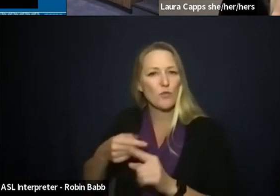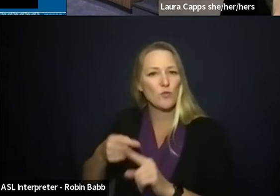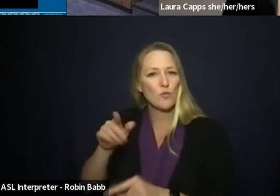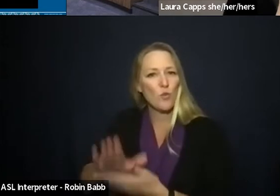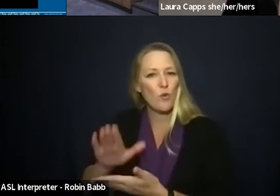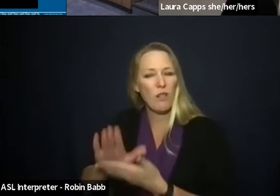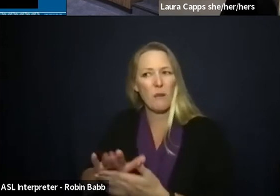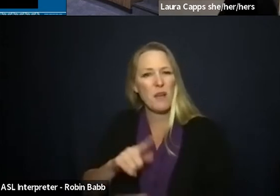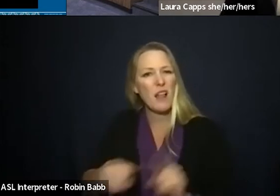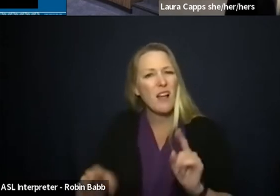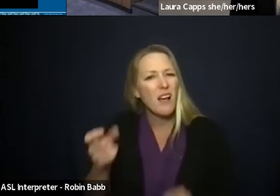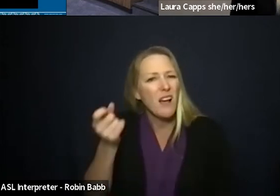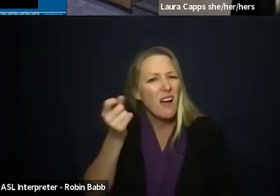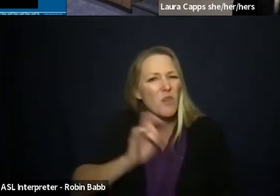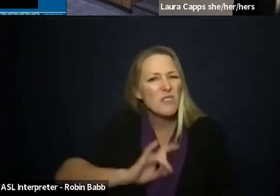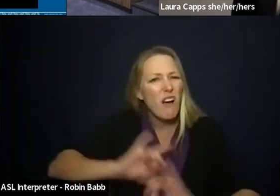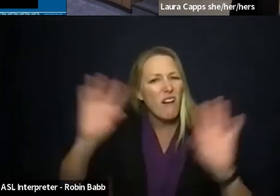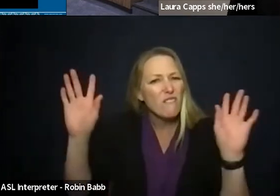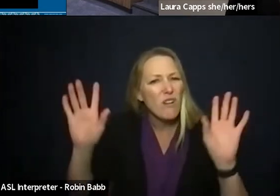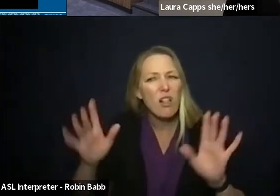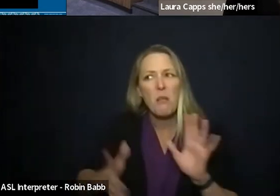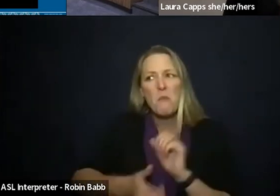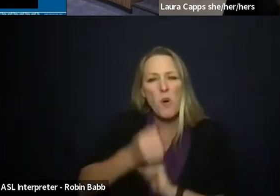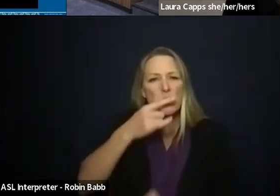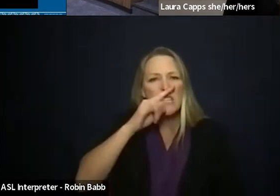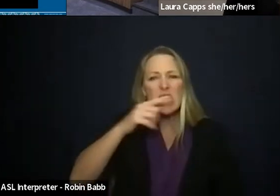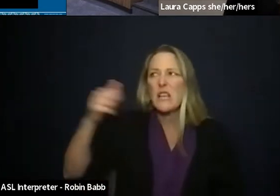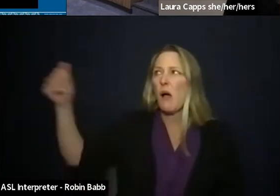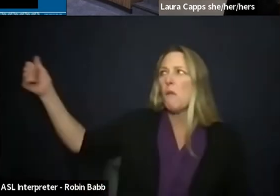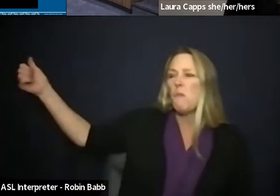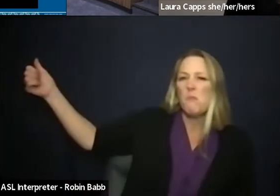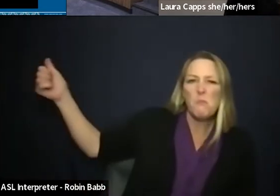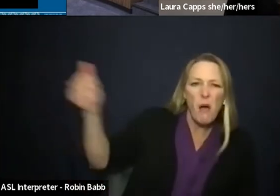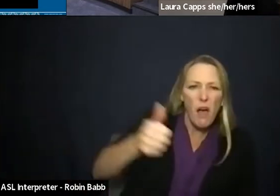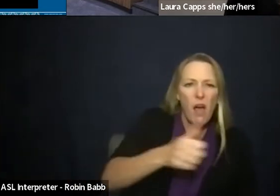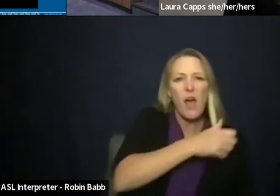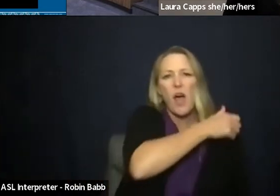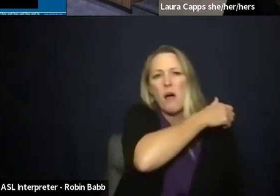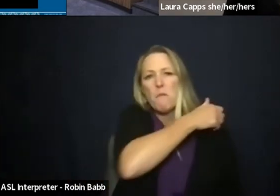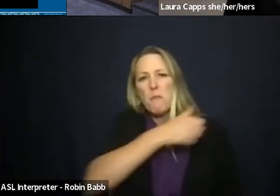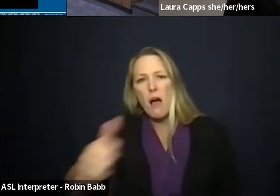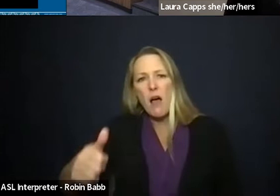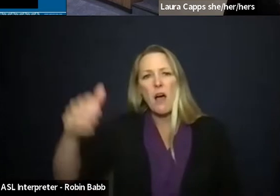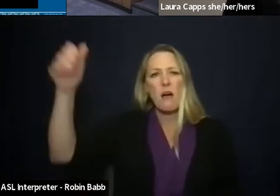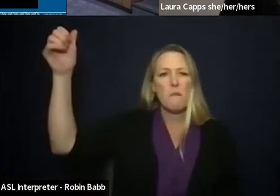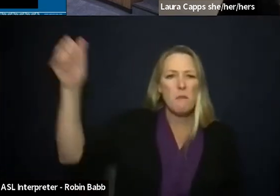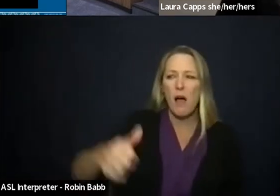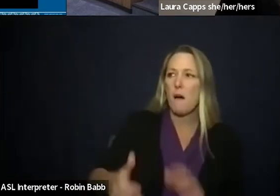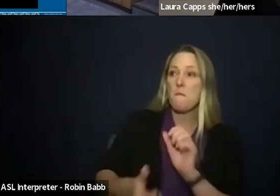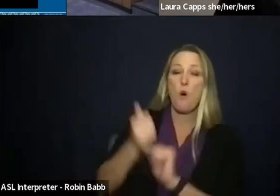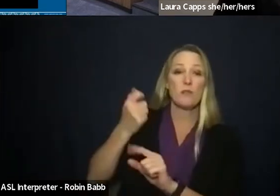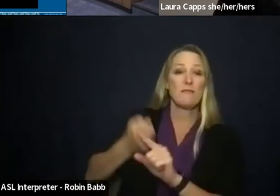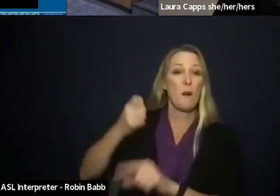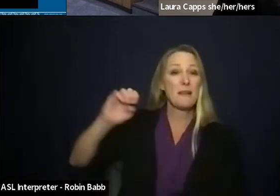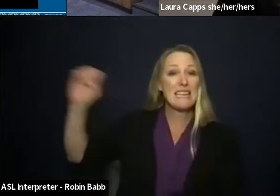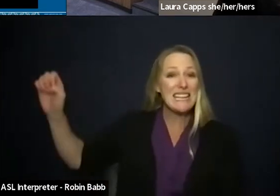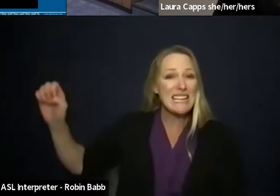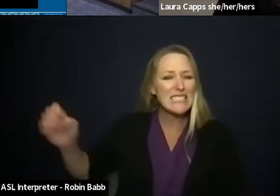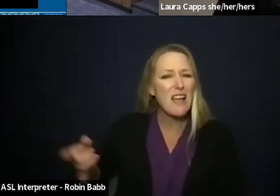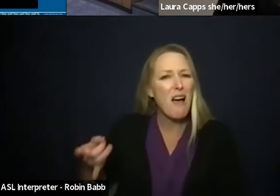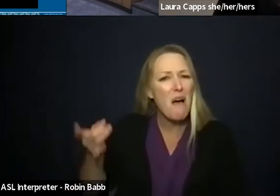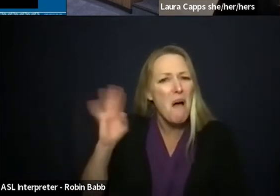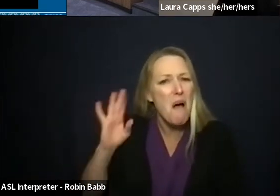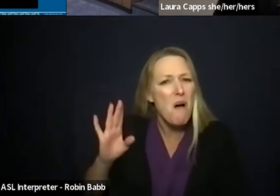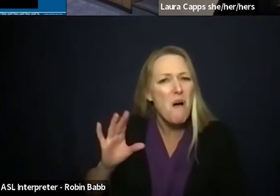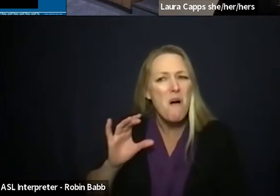we saw that most of the kids at the school were being bussed from the east side there is nothing more racist and outdated like